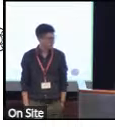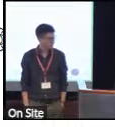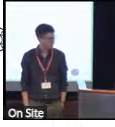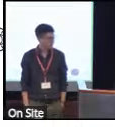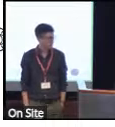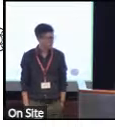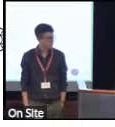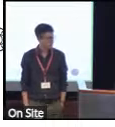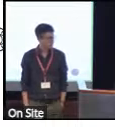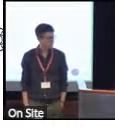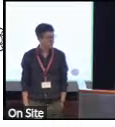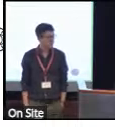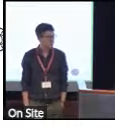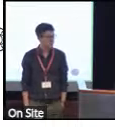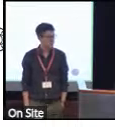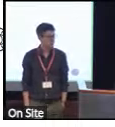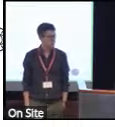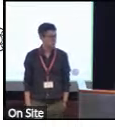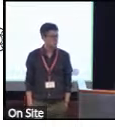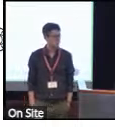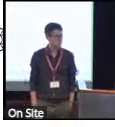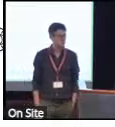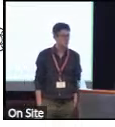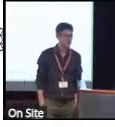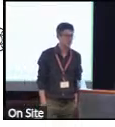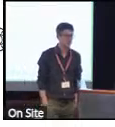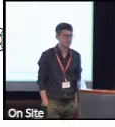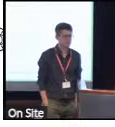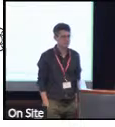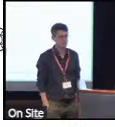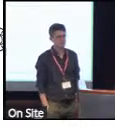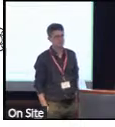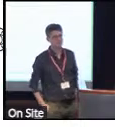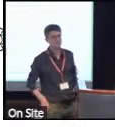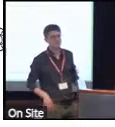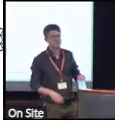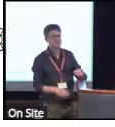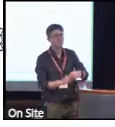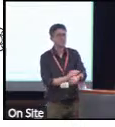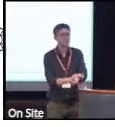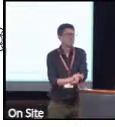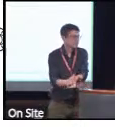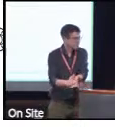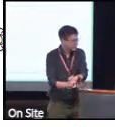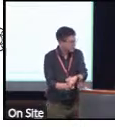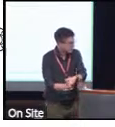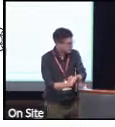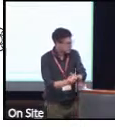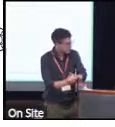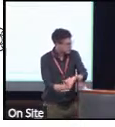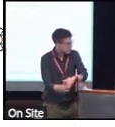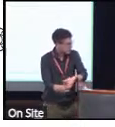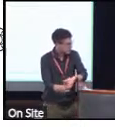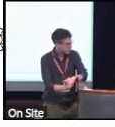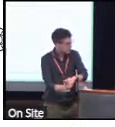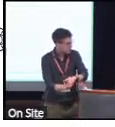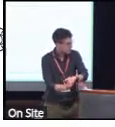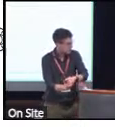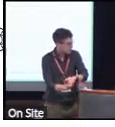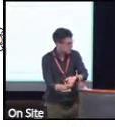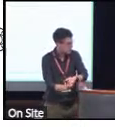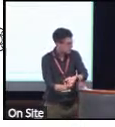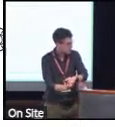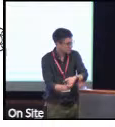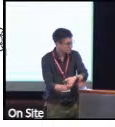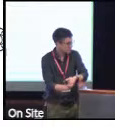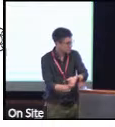all be here, and thank you so much for prioritizing getting here and still being part of this meeting. We're really, really grateful. So my name